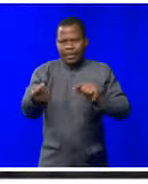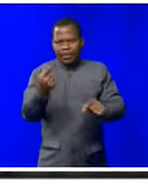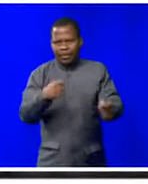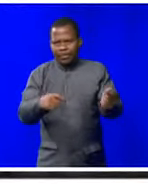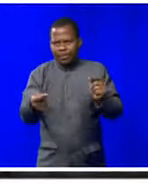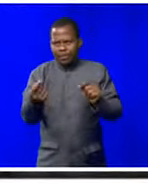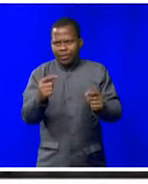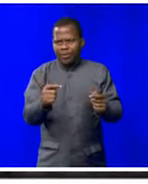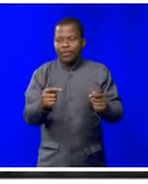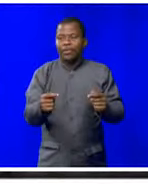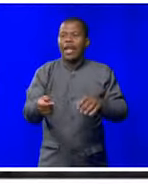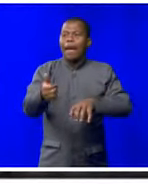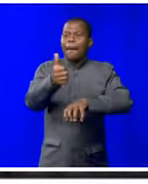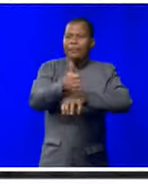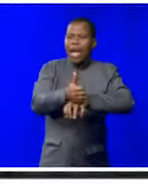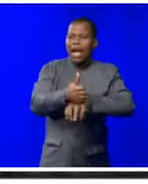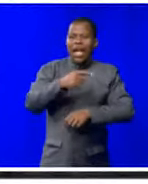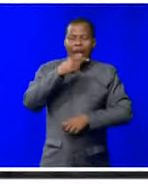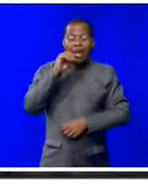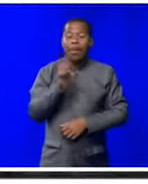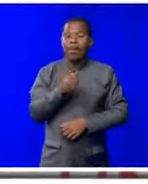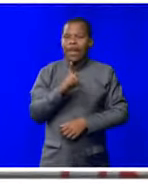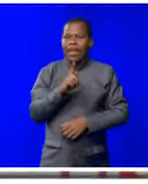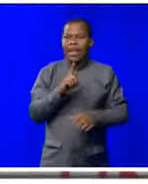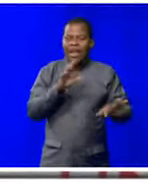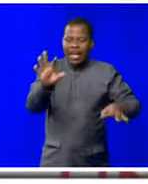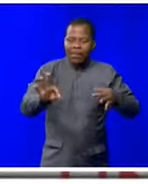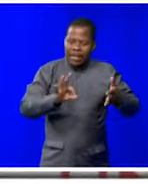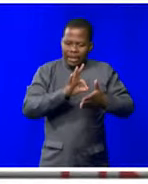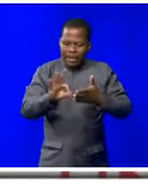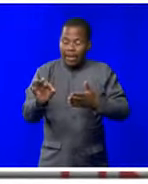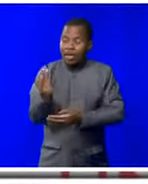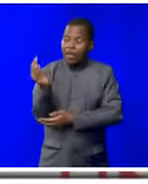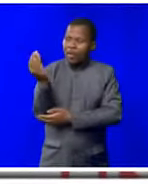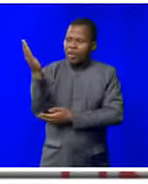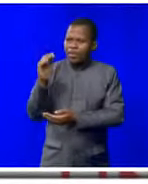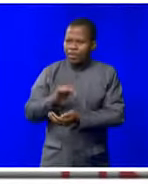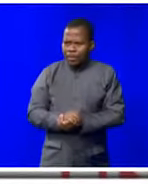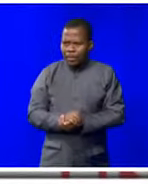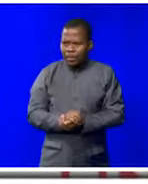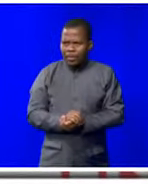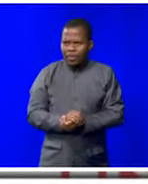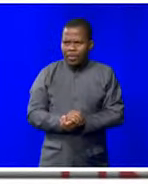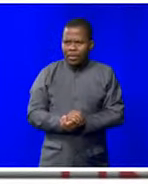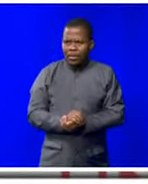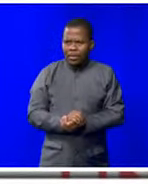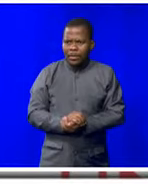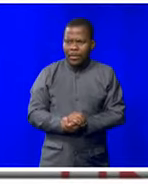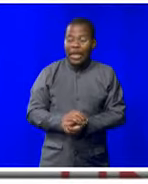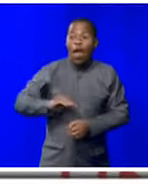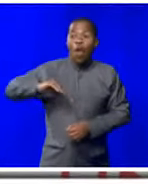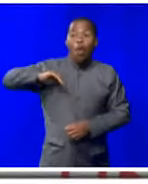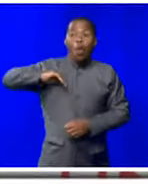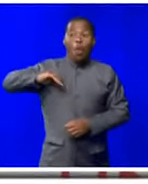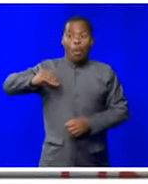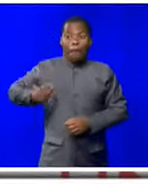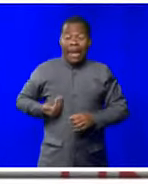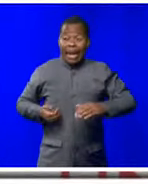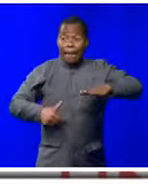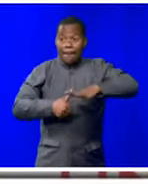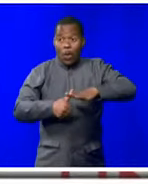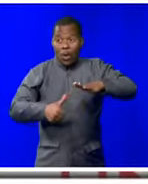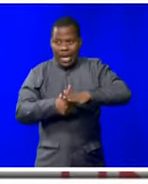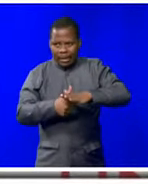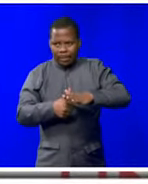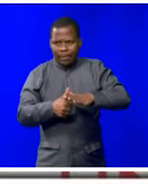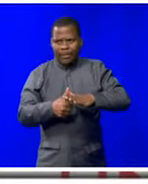director Sebenzile Dlamini unpacks the purpose of the workshop. What is important for women-led enterprises to understand is that